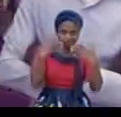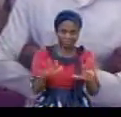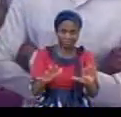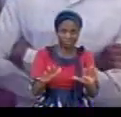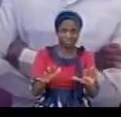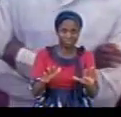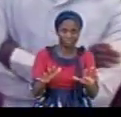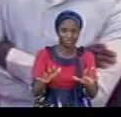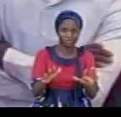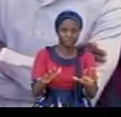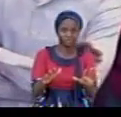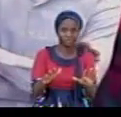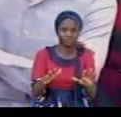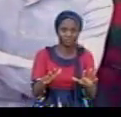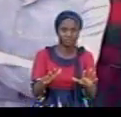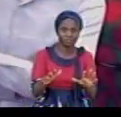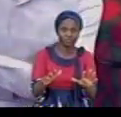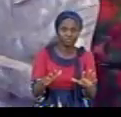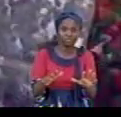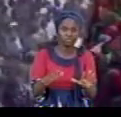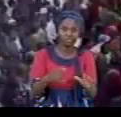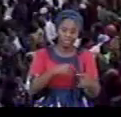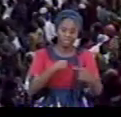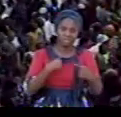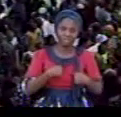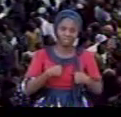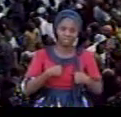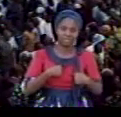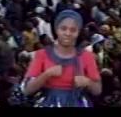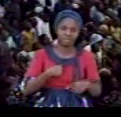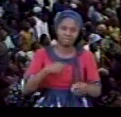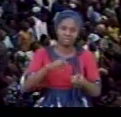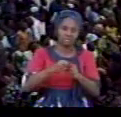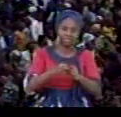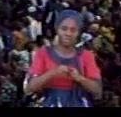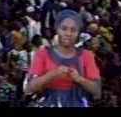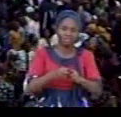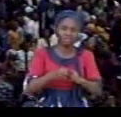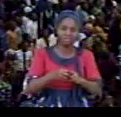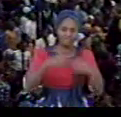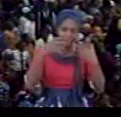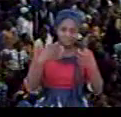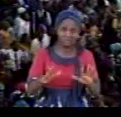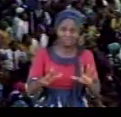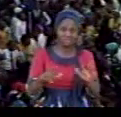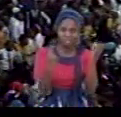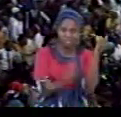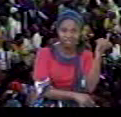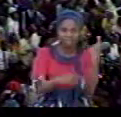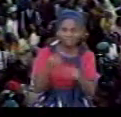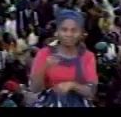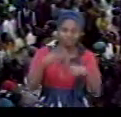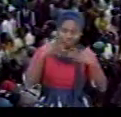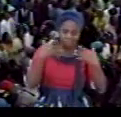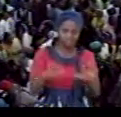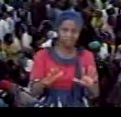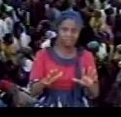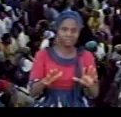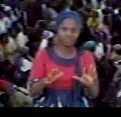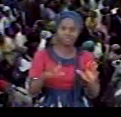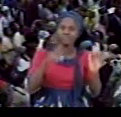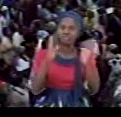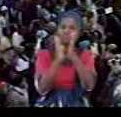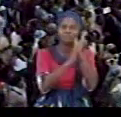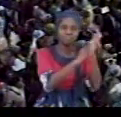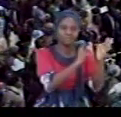finished. Attacks, finished. Affliction, finished. Praise the